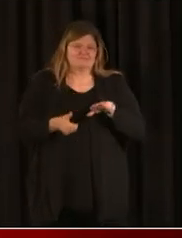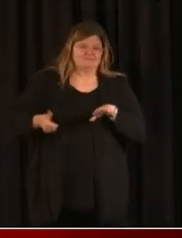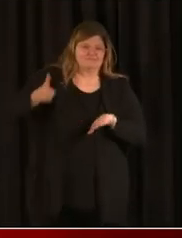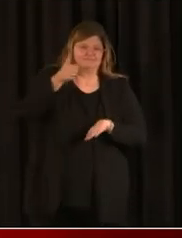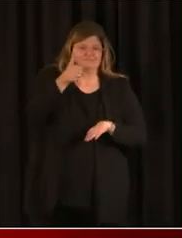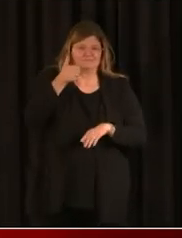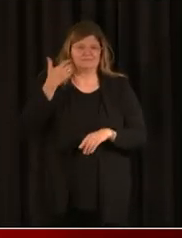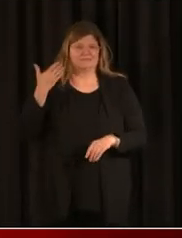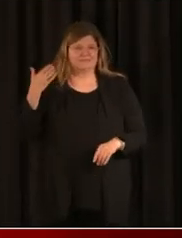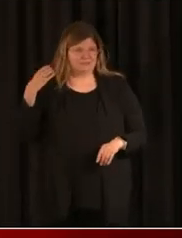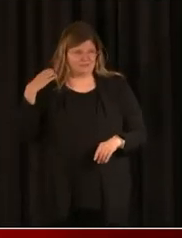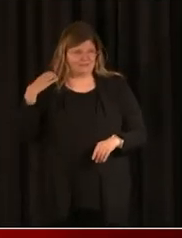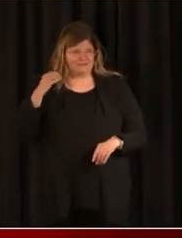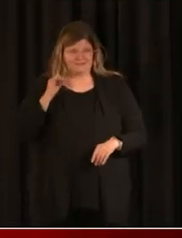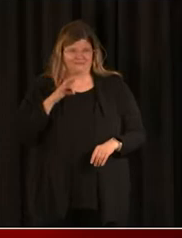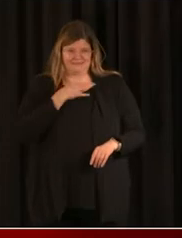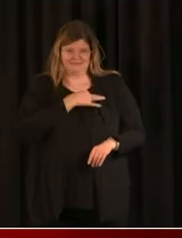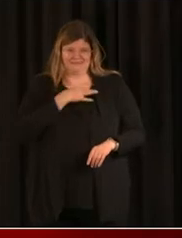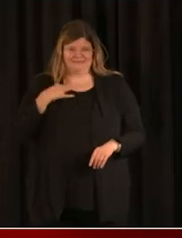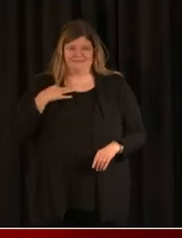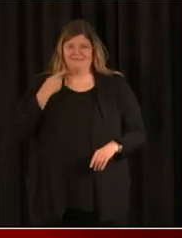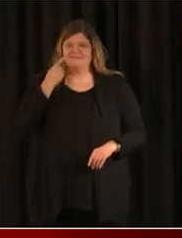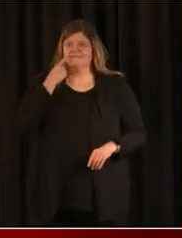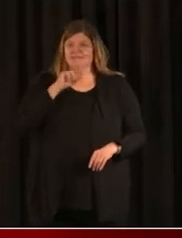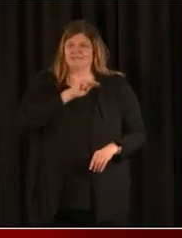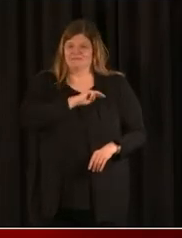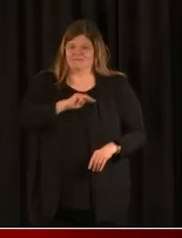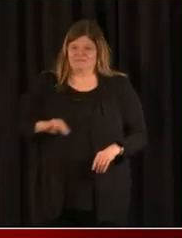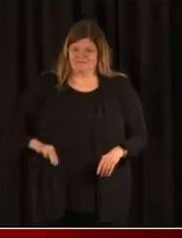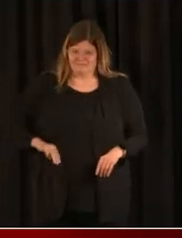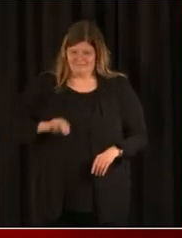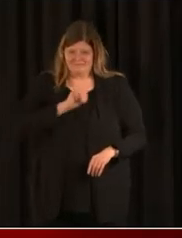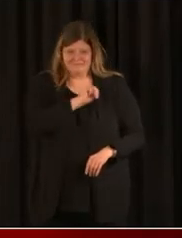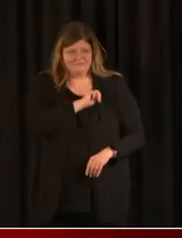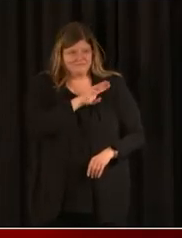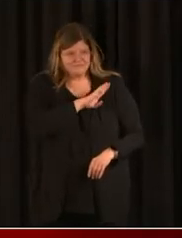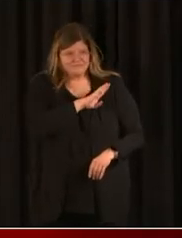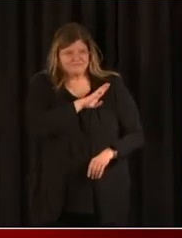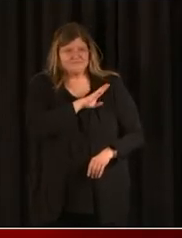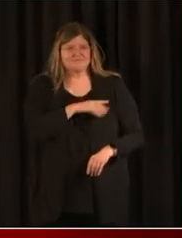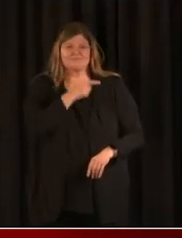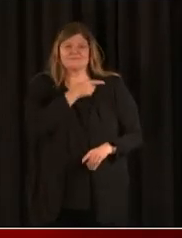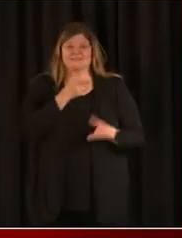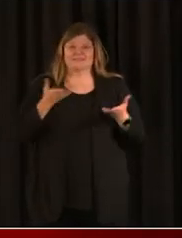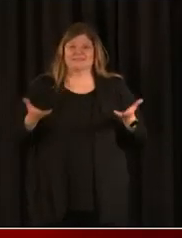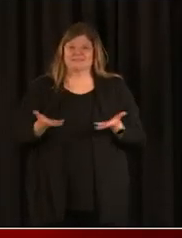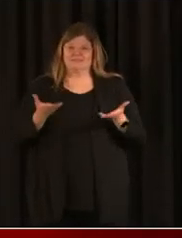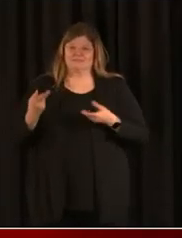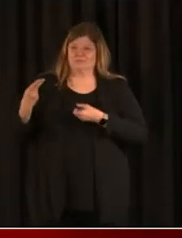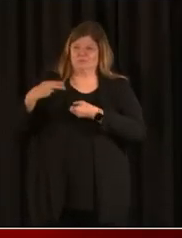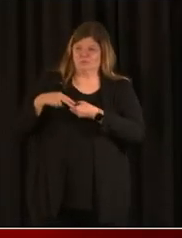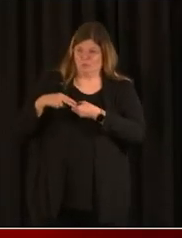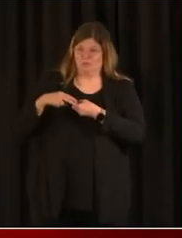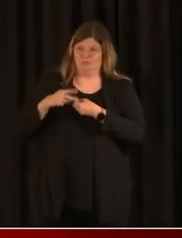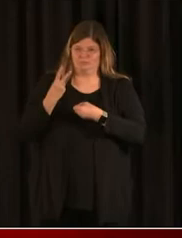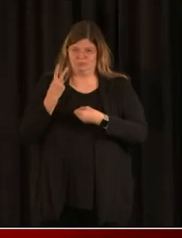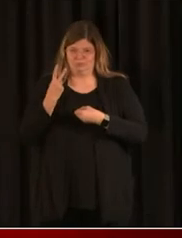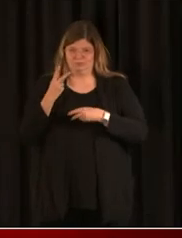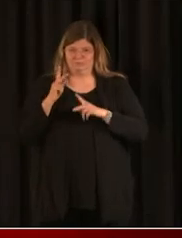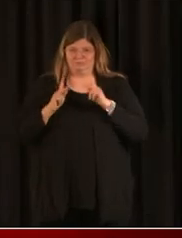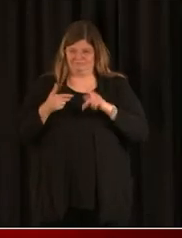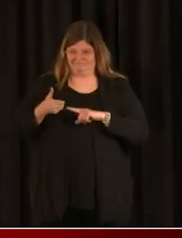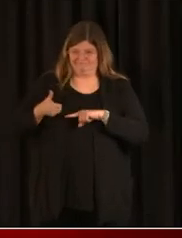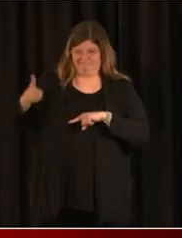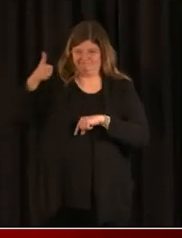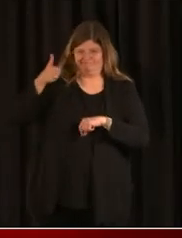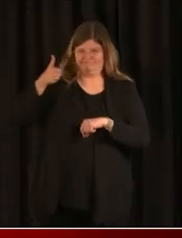from Chancellor Farabee and the DCPS team on Term 3 planning for DCPS. I want to go